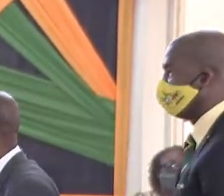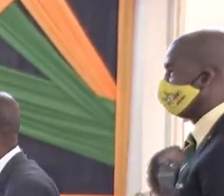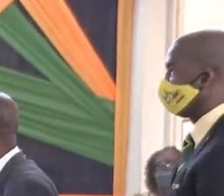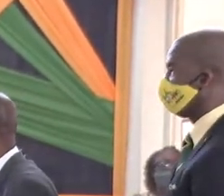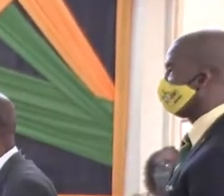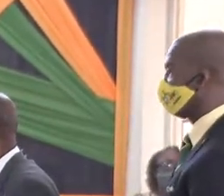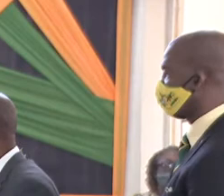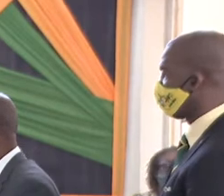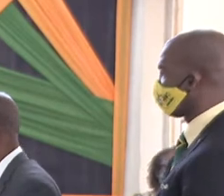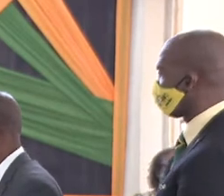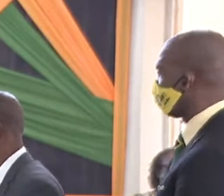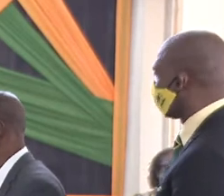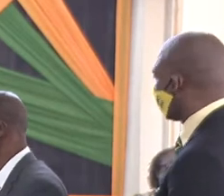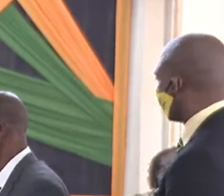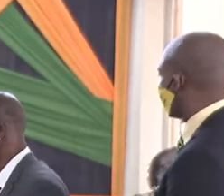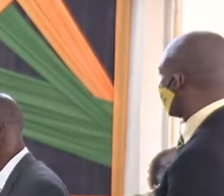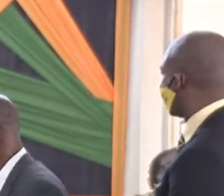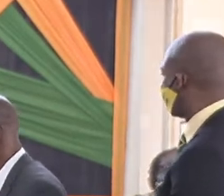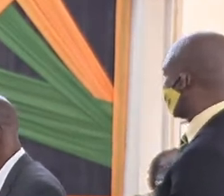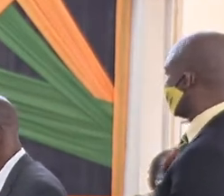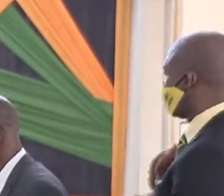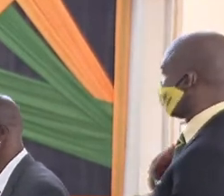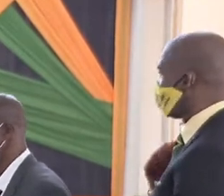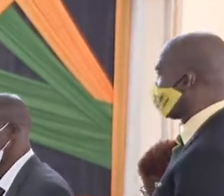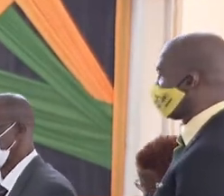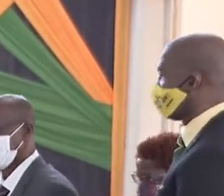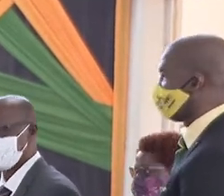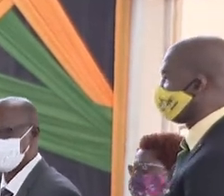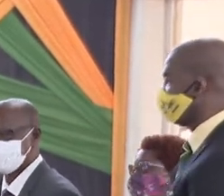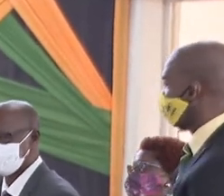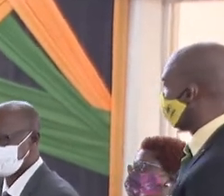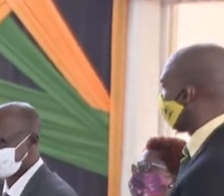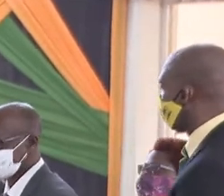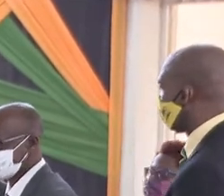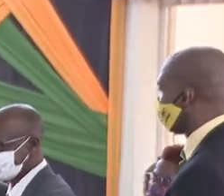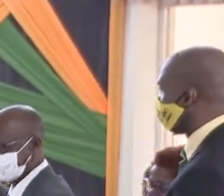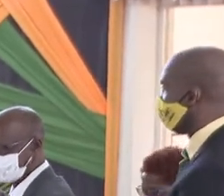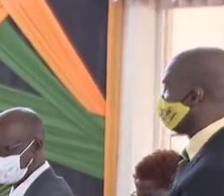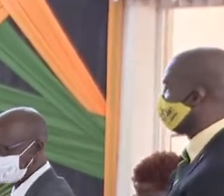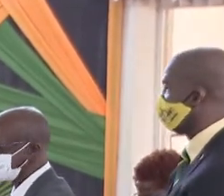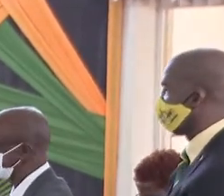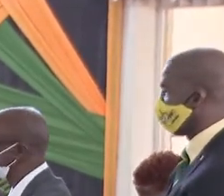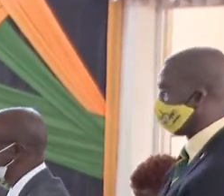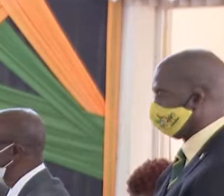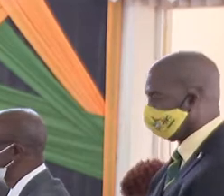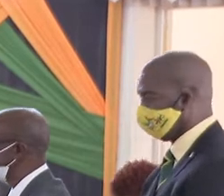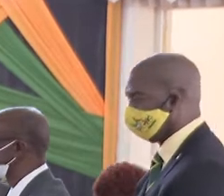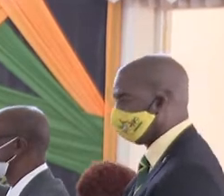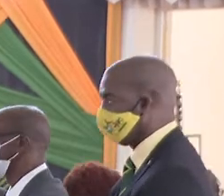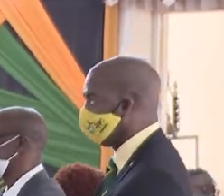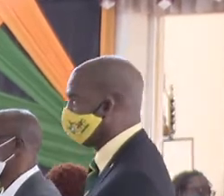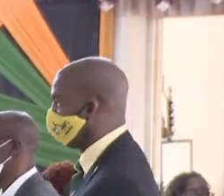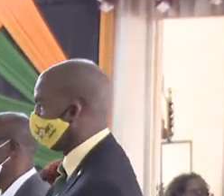presentation. And the mayor's representative, please join us.